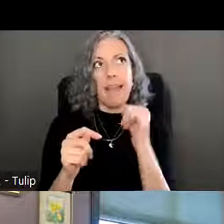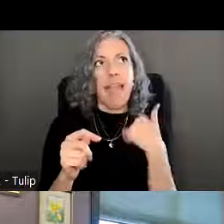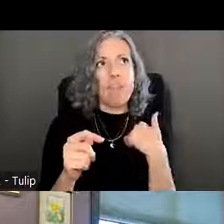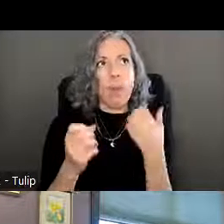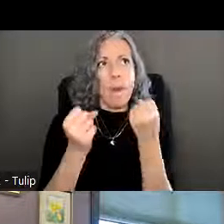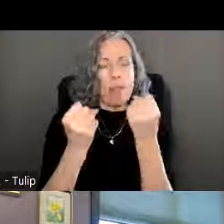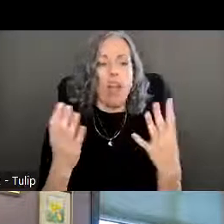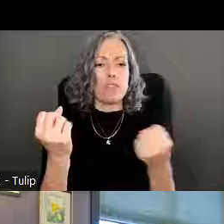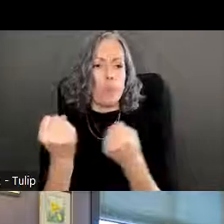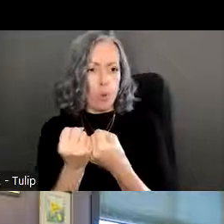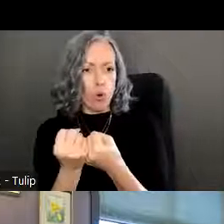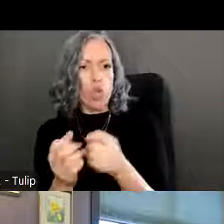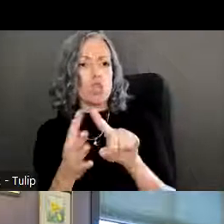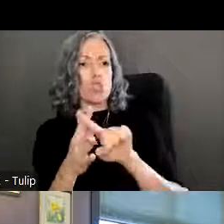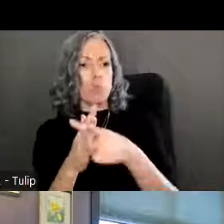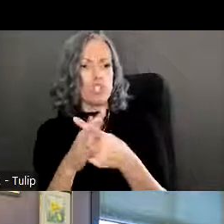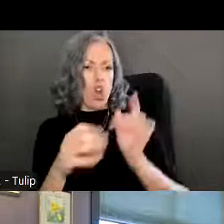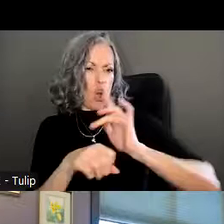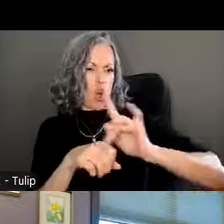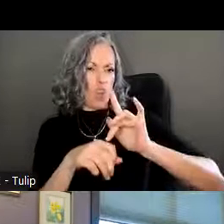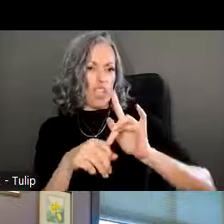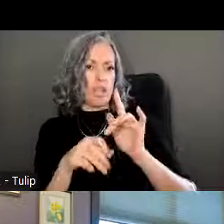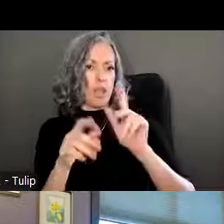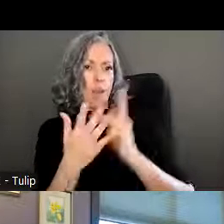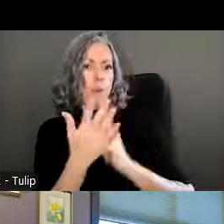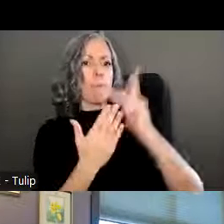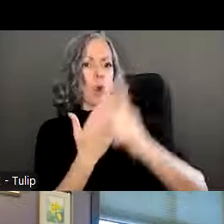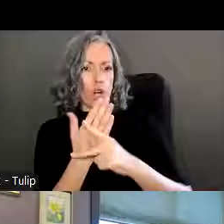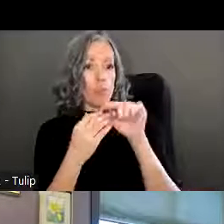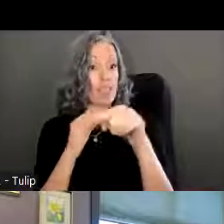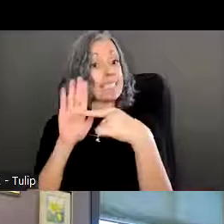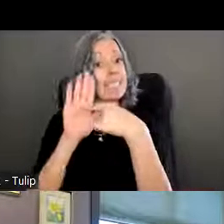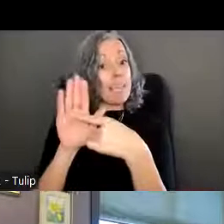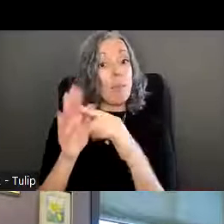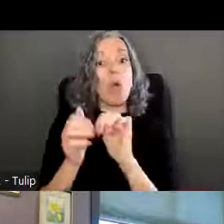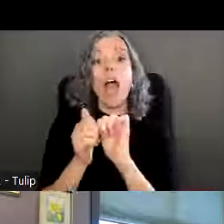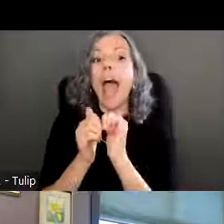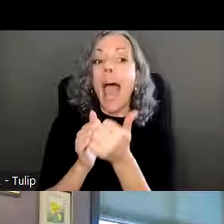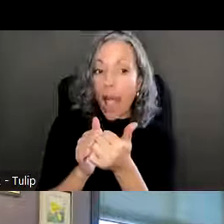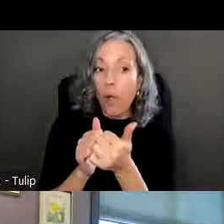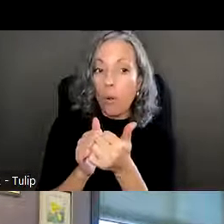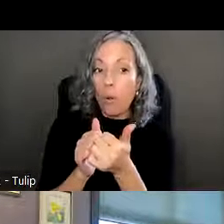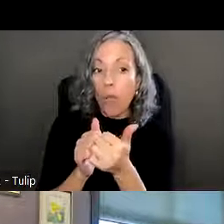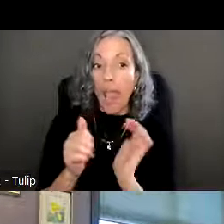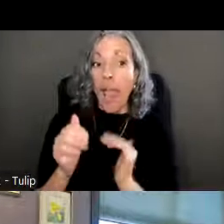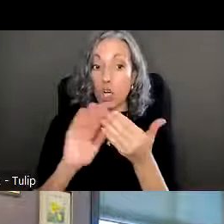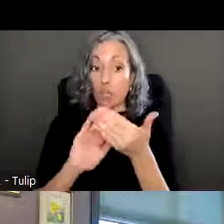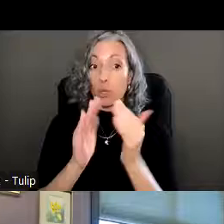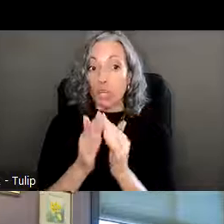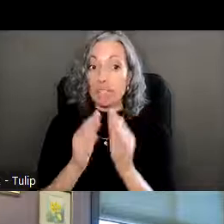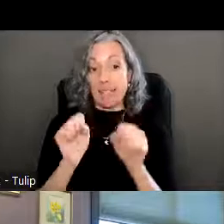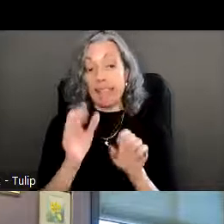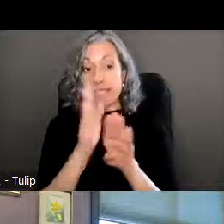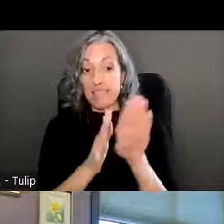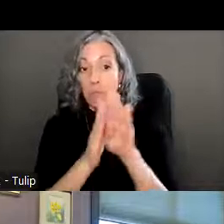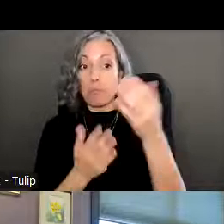so we started an early stage program. And so again, that's an example of how our communities can develop